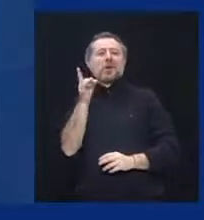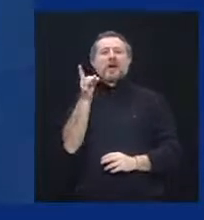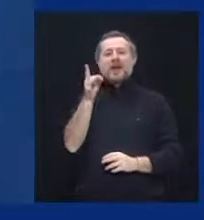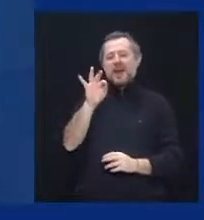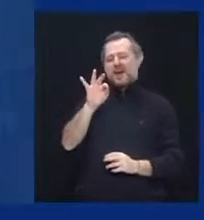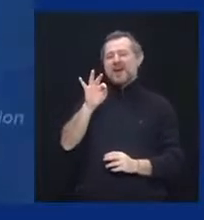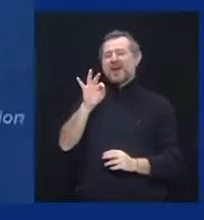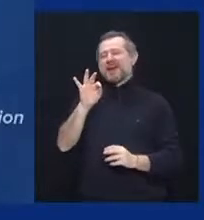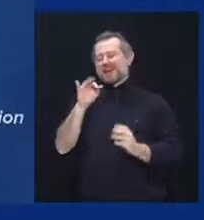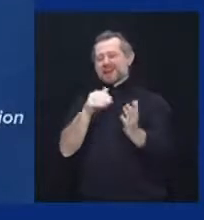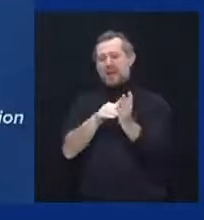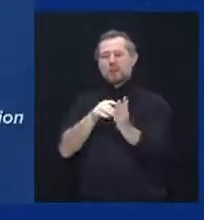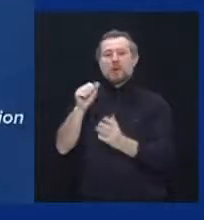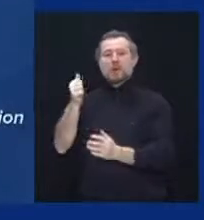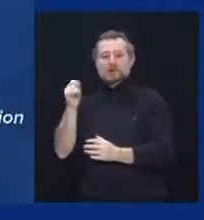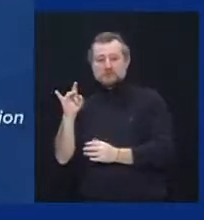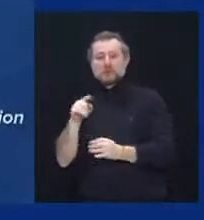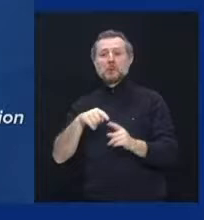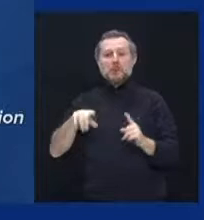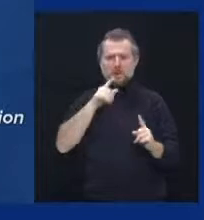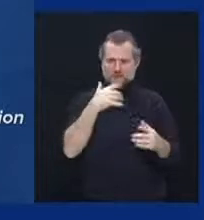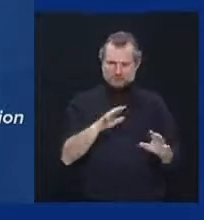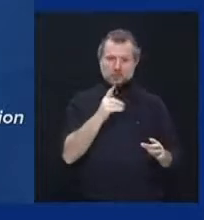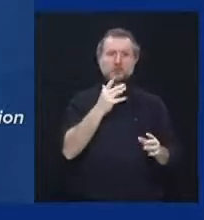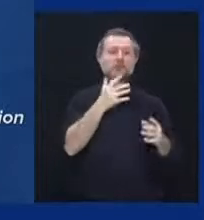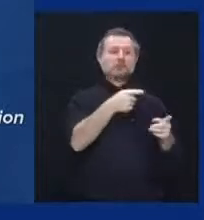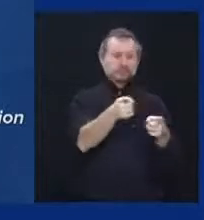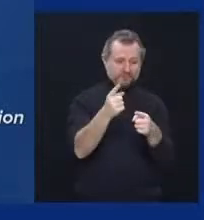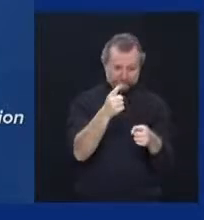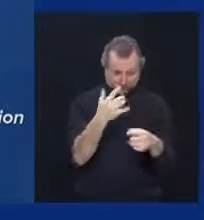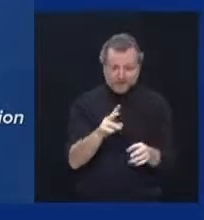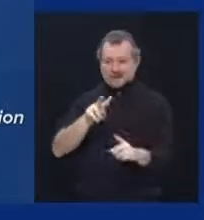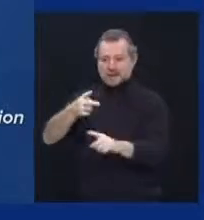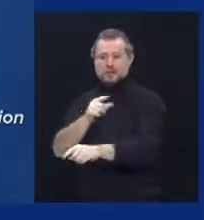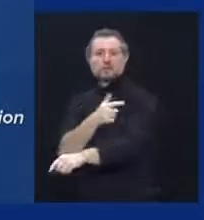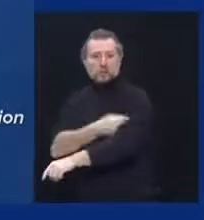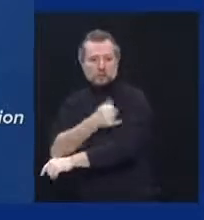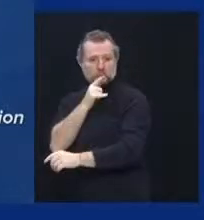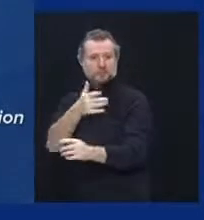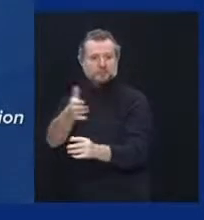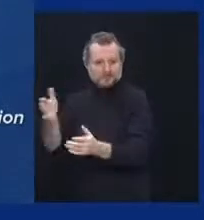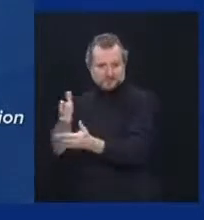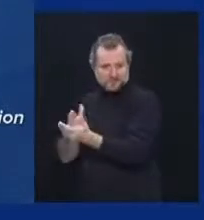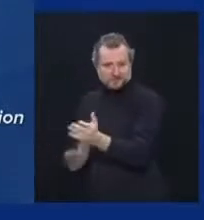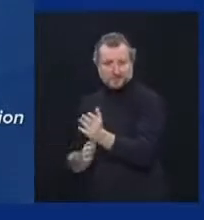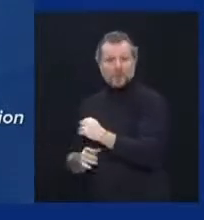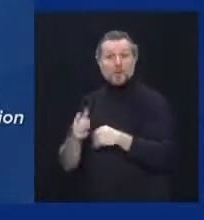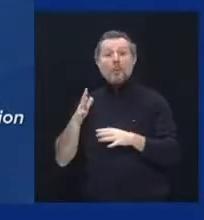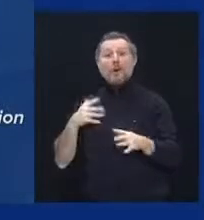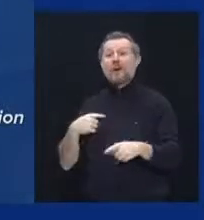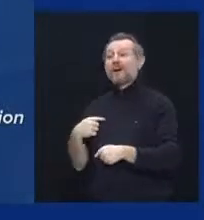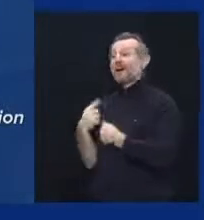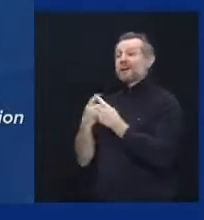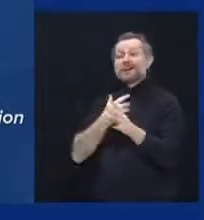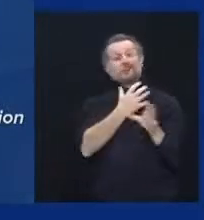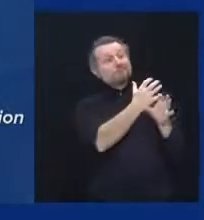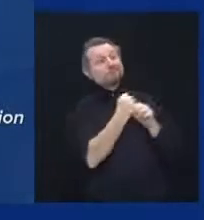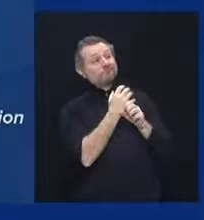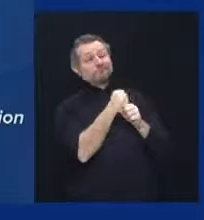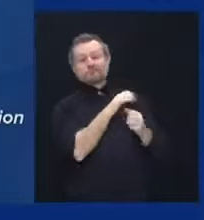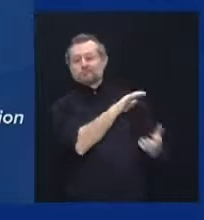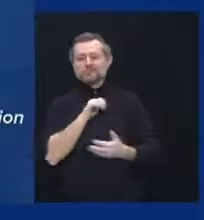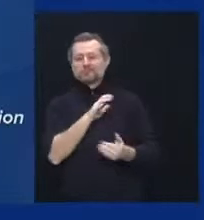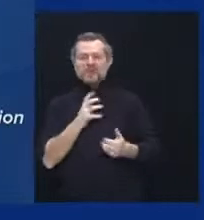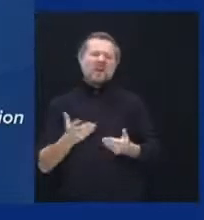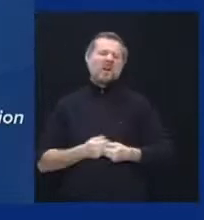some people are starting to get their second doses. We have used all of the allocation that we have received